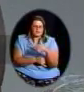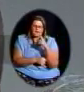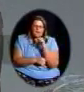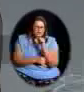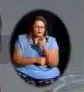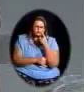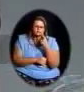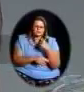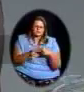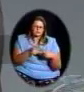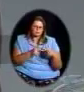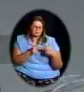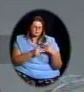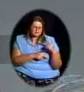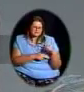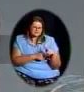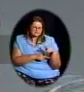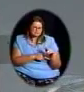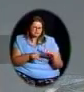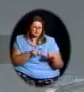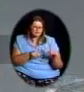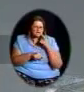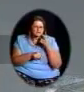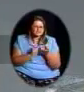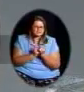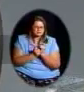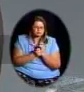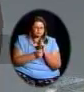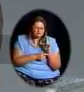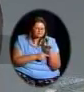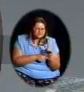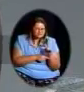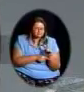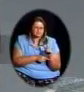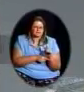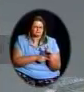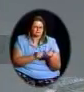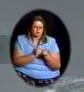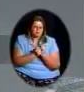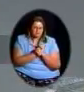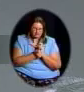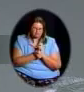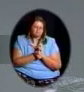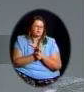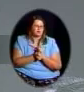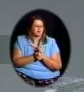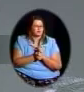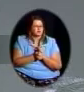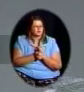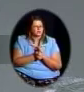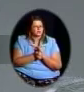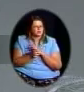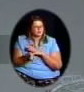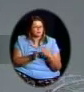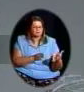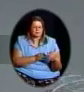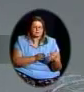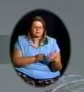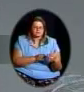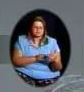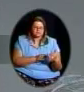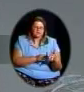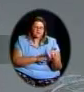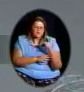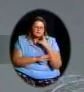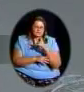are tinkering with the plane. We're modifying the plane while we are flying it. And it was nice to read in a recent journal that that is